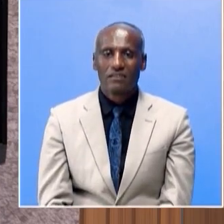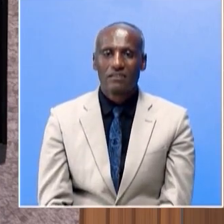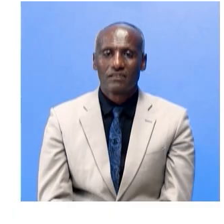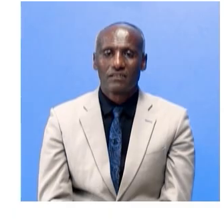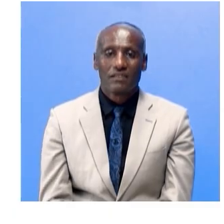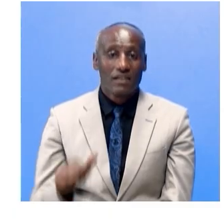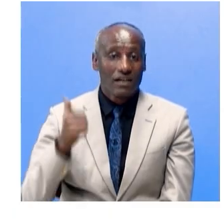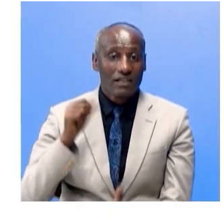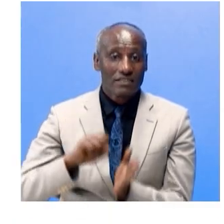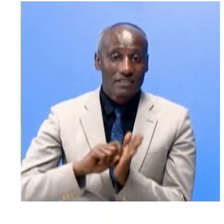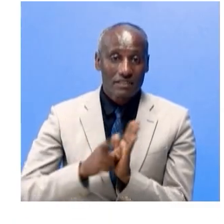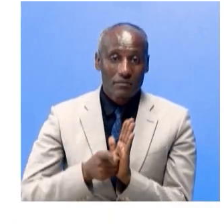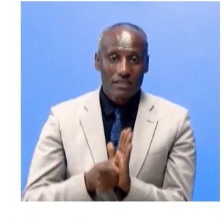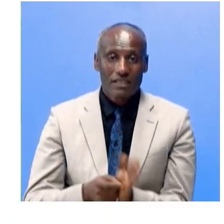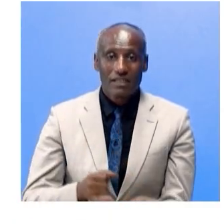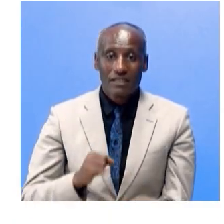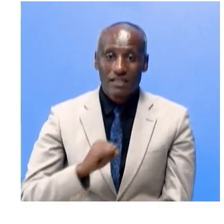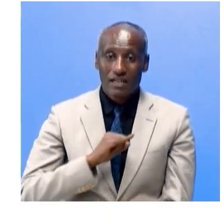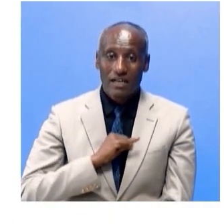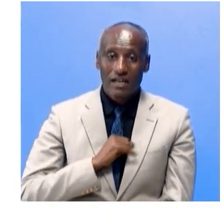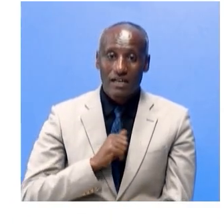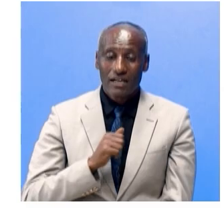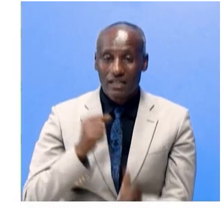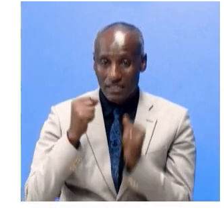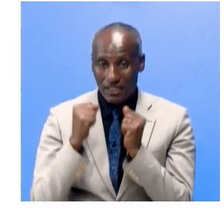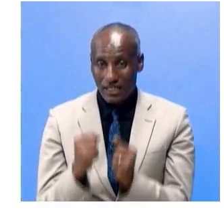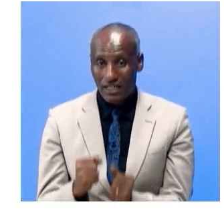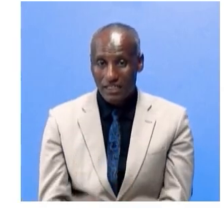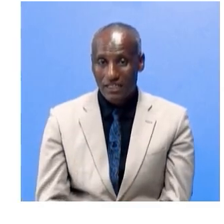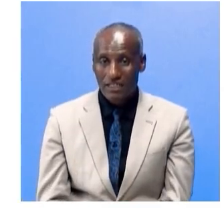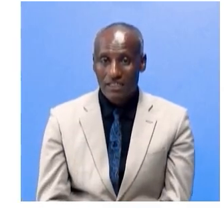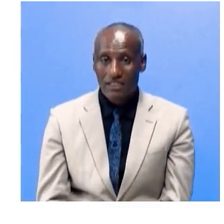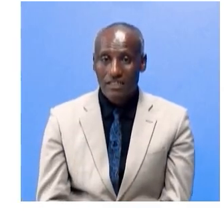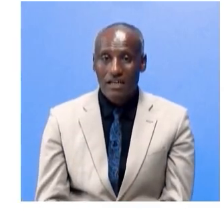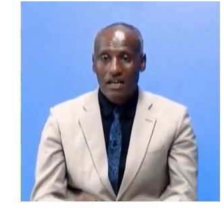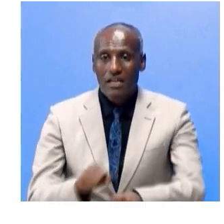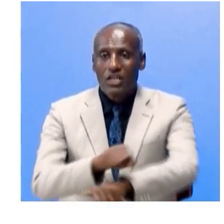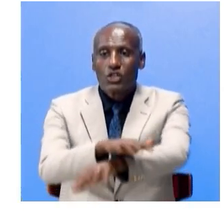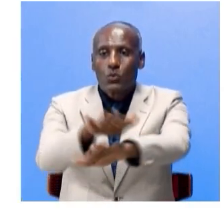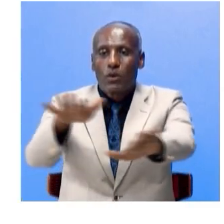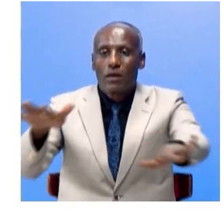Another one is, we can say, I can swim.